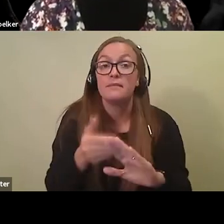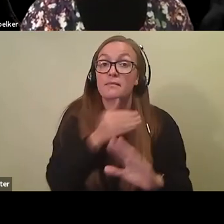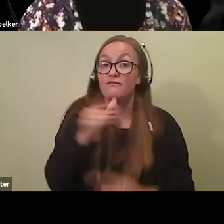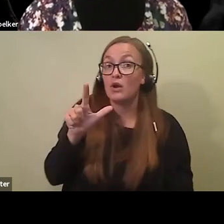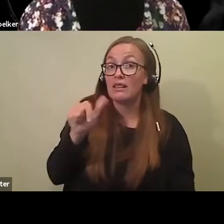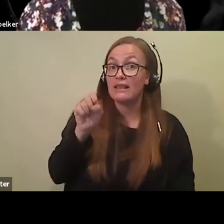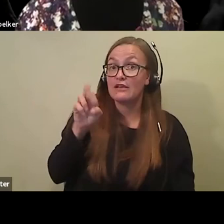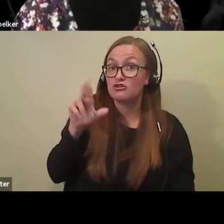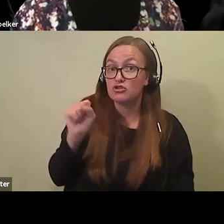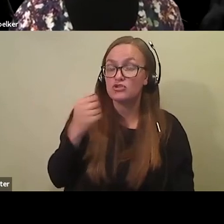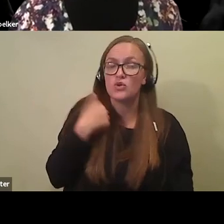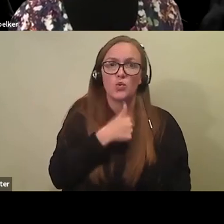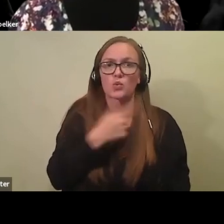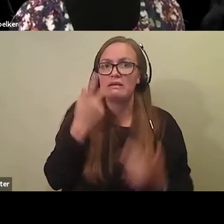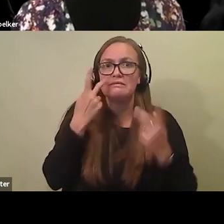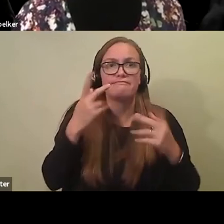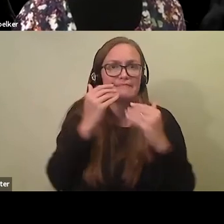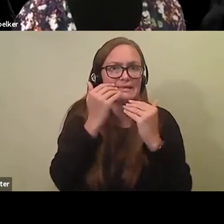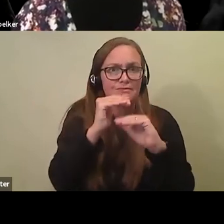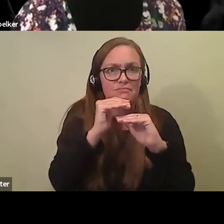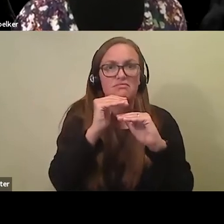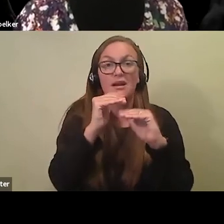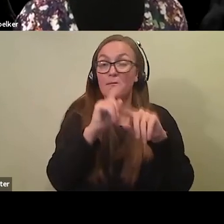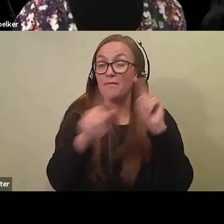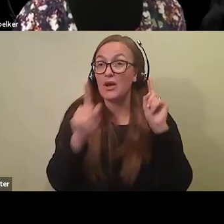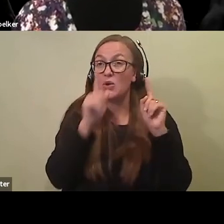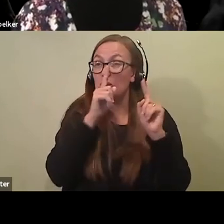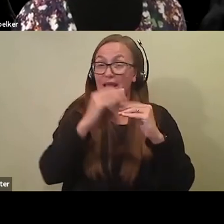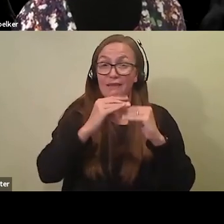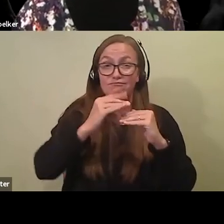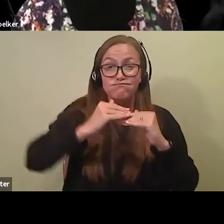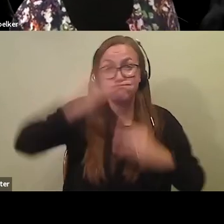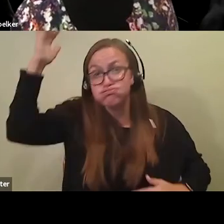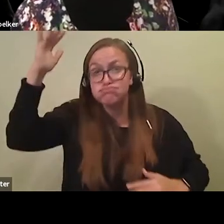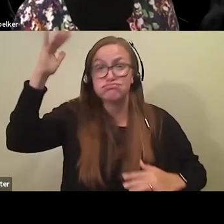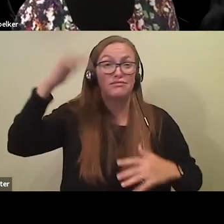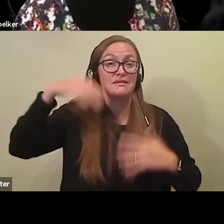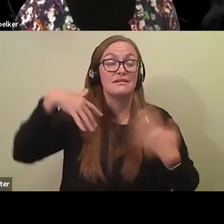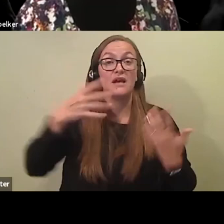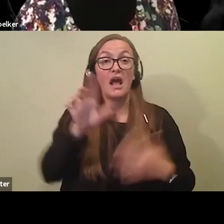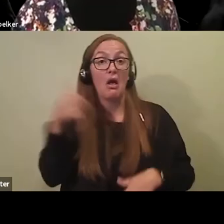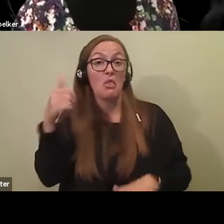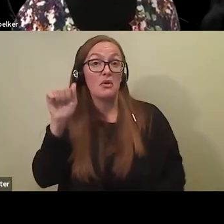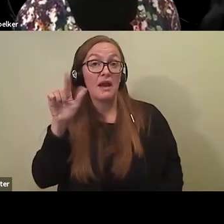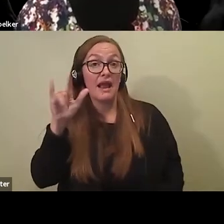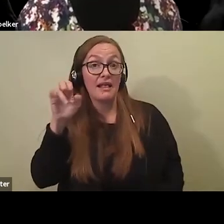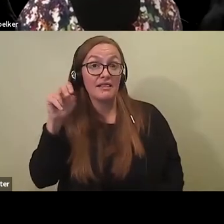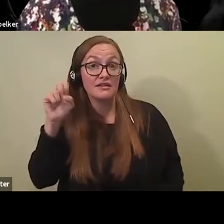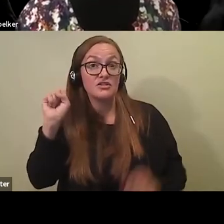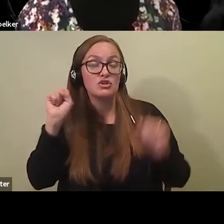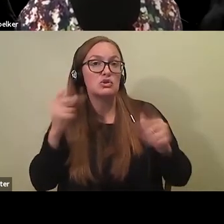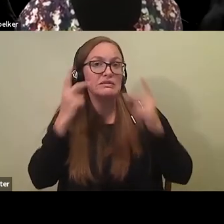stuff. There are all kinds of frequencies of light out there, but we only see a tiny fraction. And so probably other aliens would see different parts of